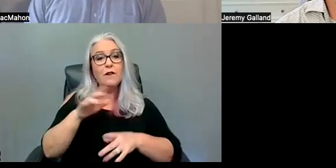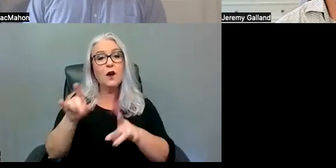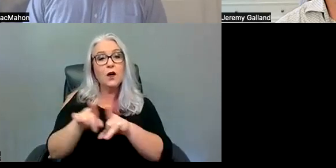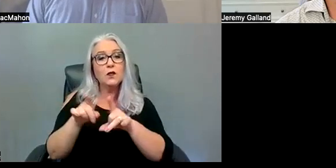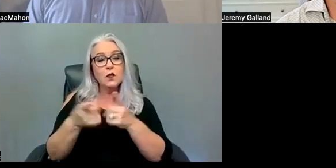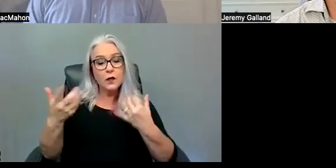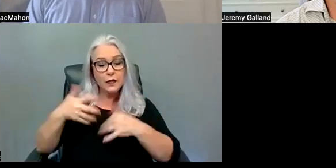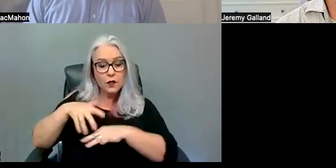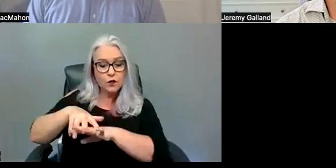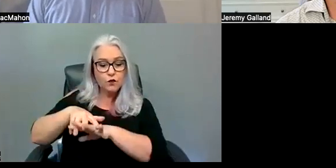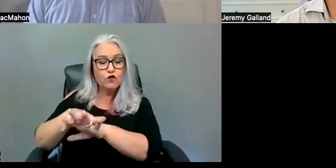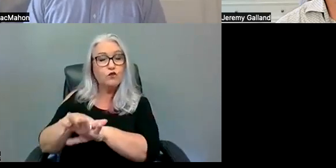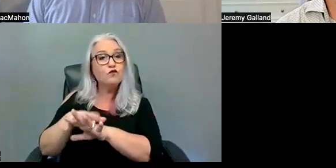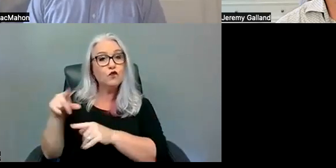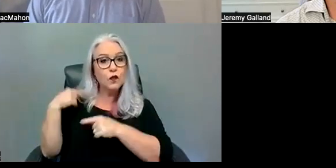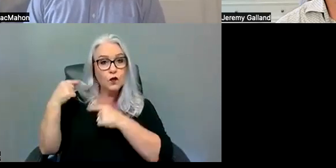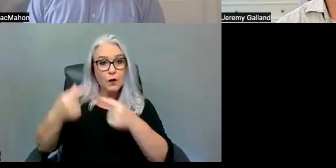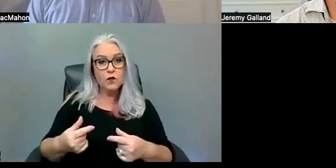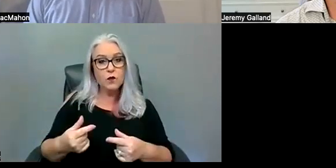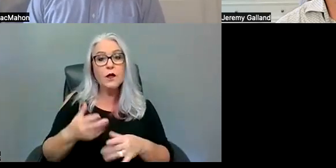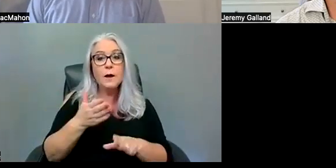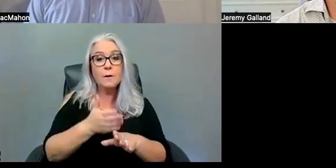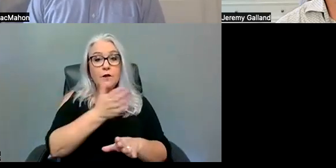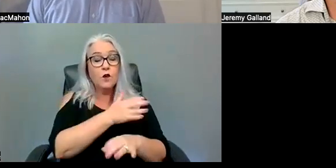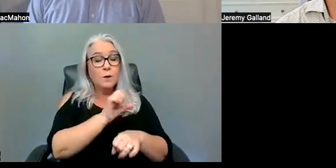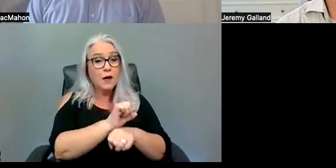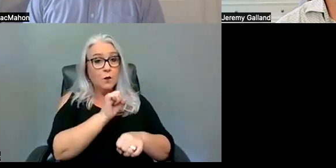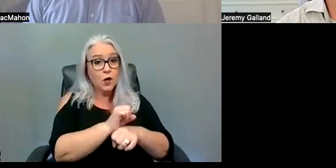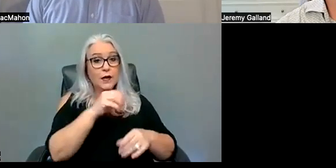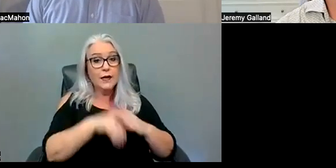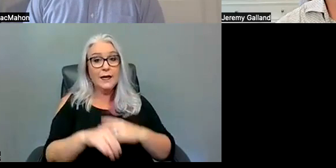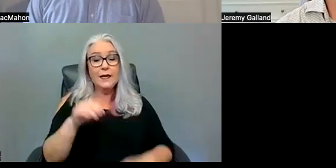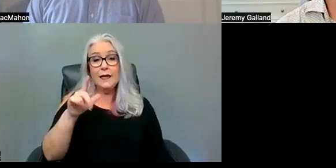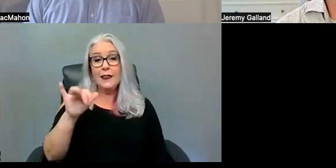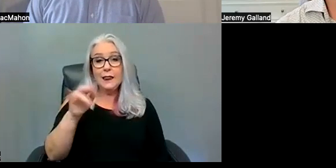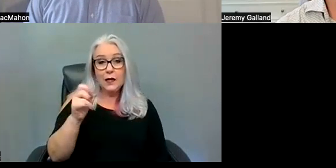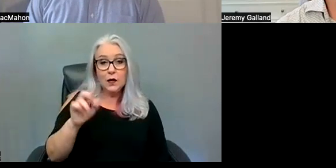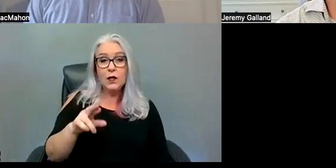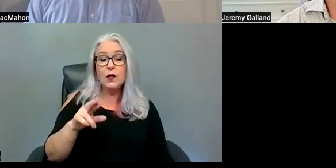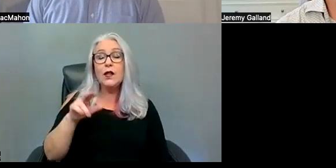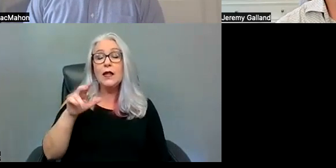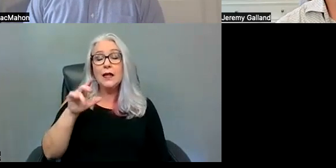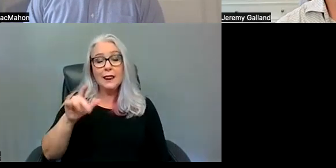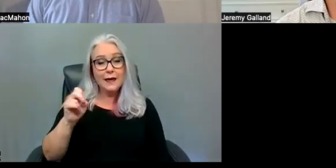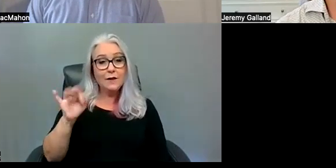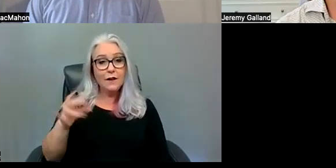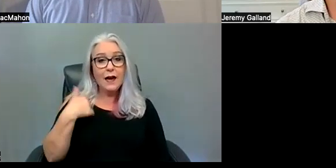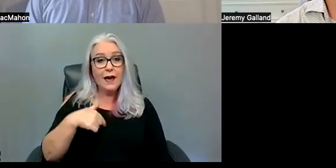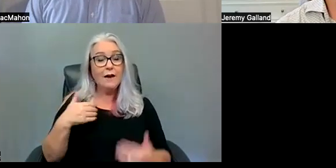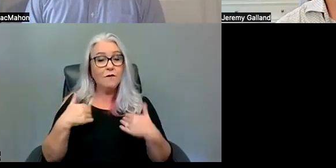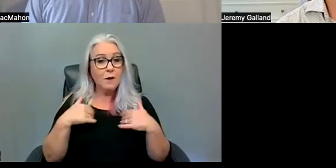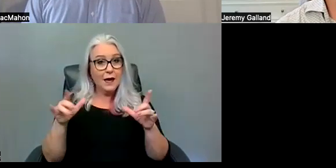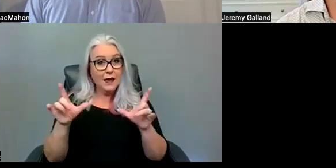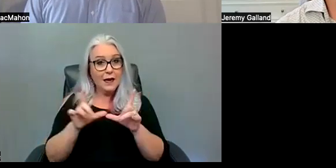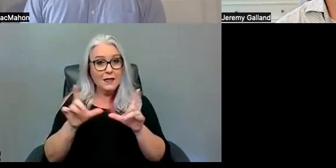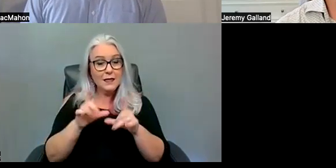Before my work at Little Leaf, I was an elementary school teacher in New York City. I have my license in special education,